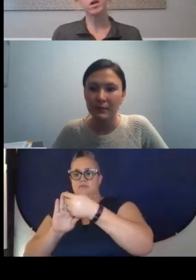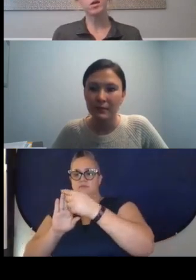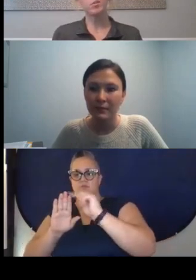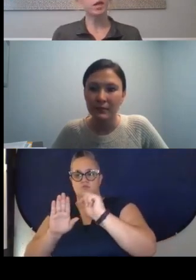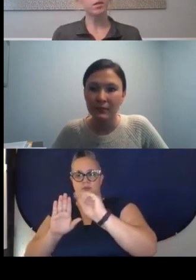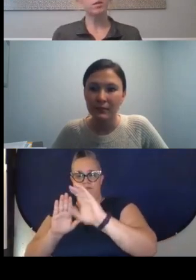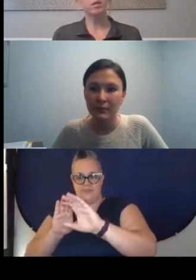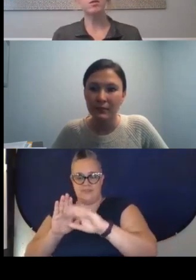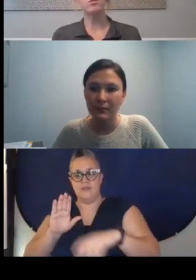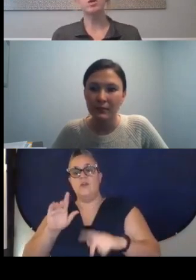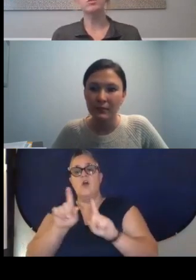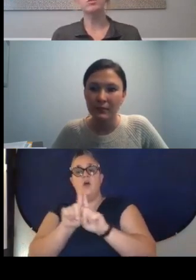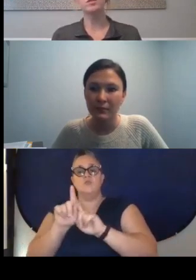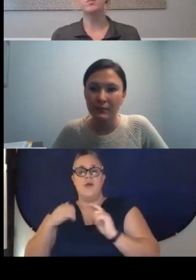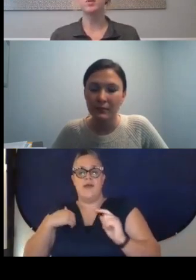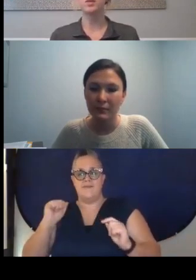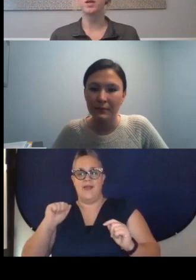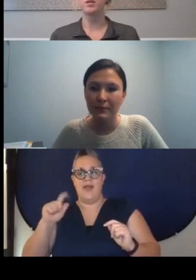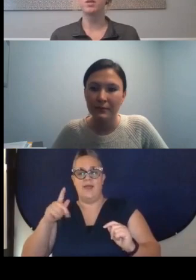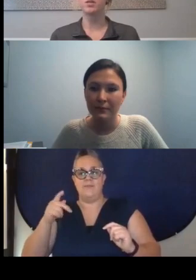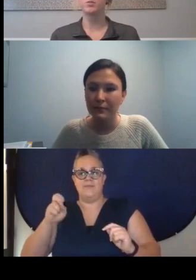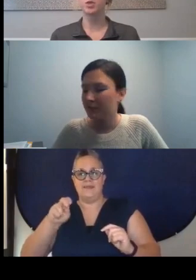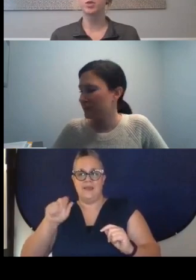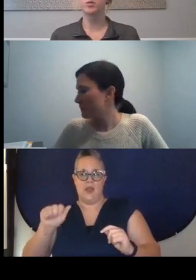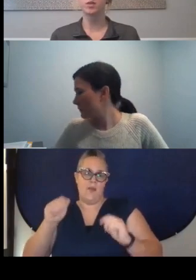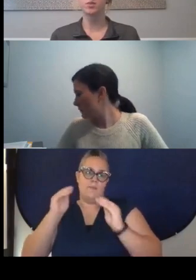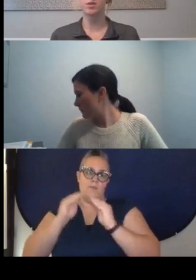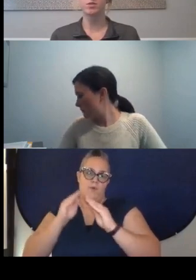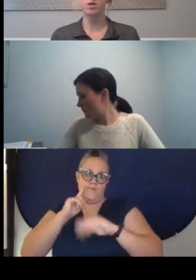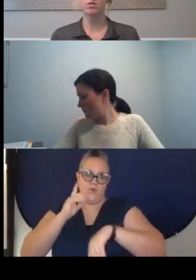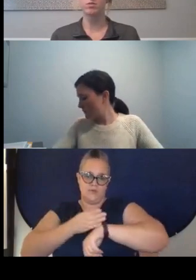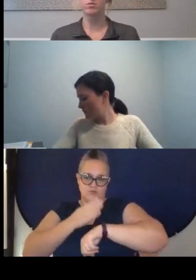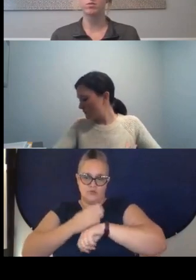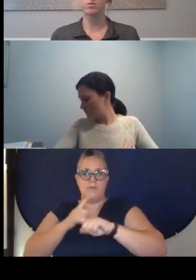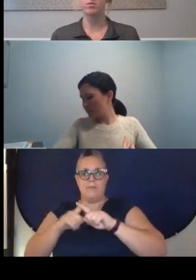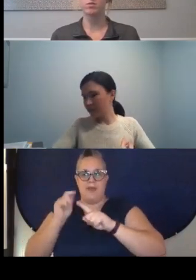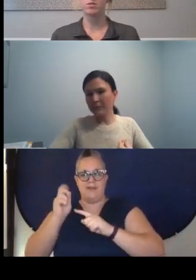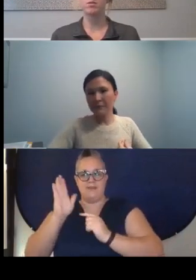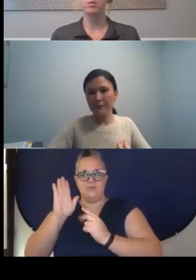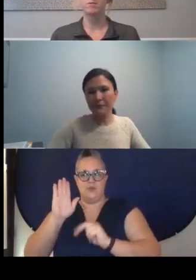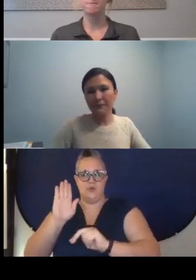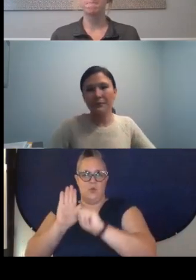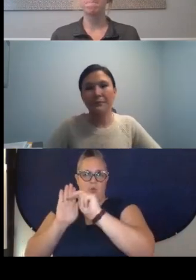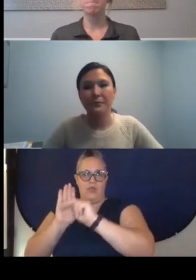Alpena, again, that's on the construction side, but that's pretty close up there as well.